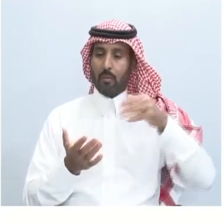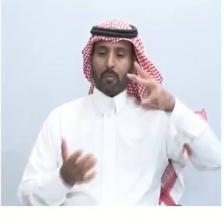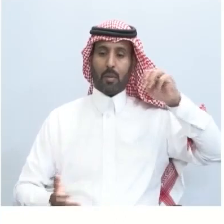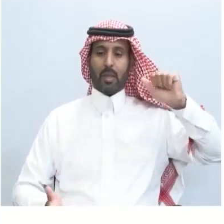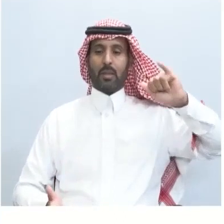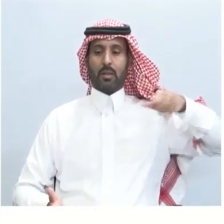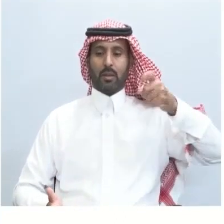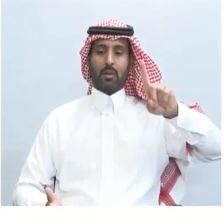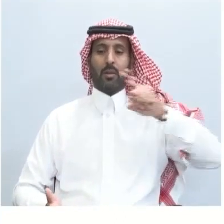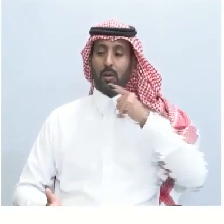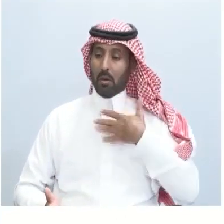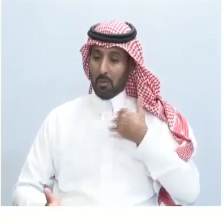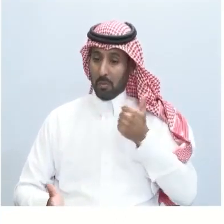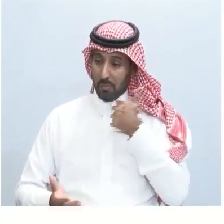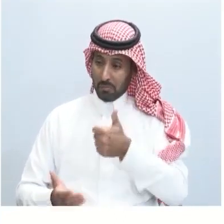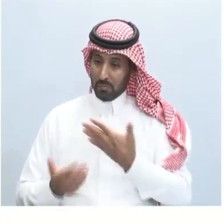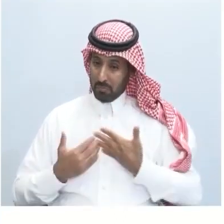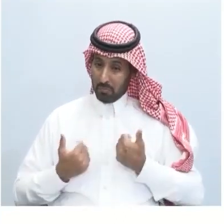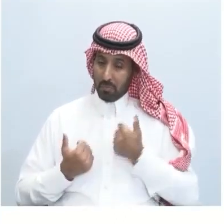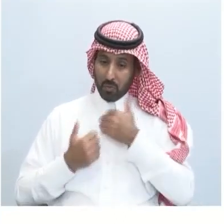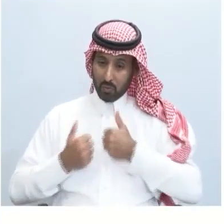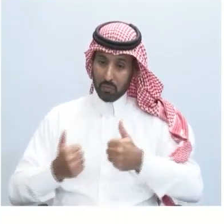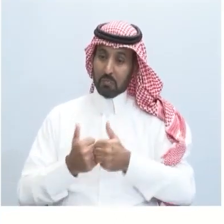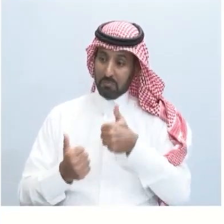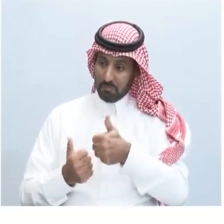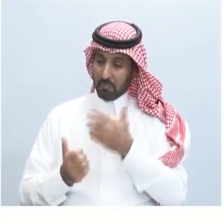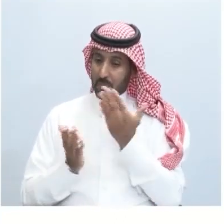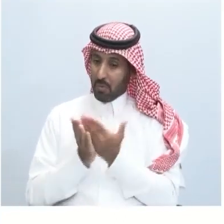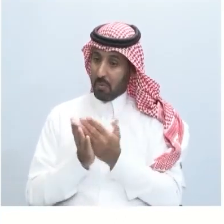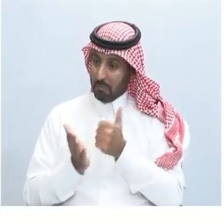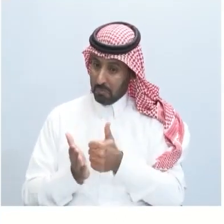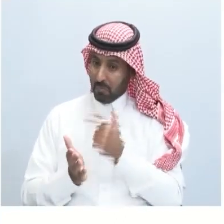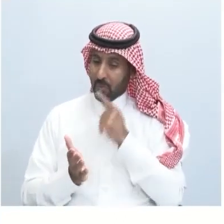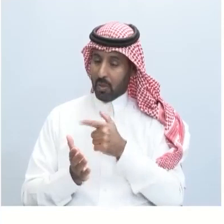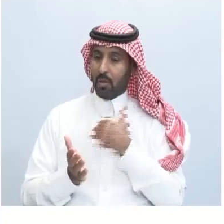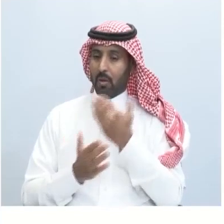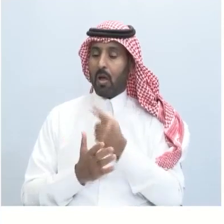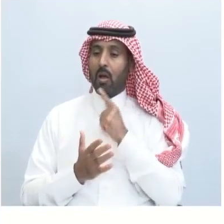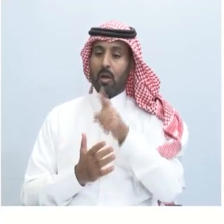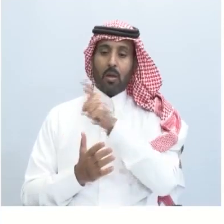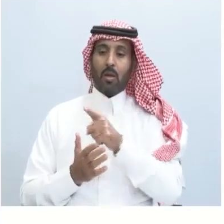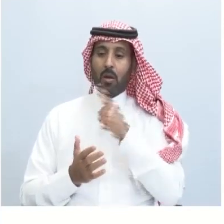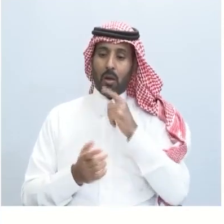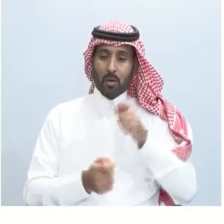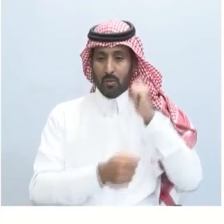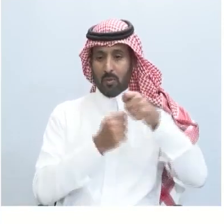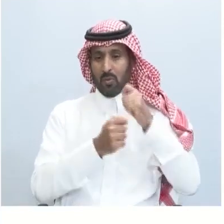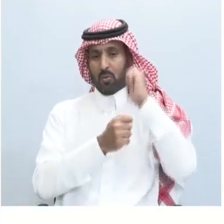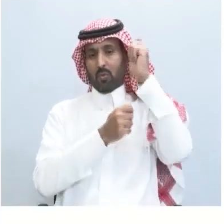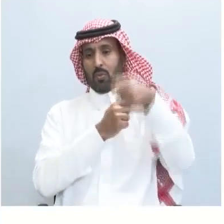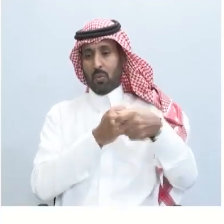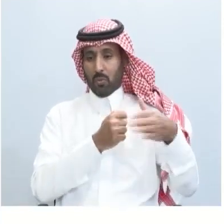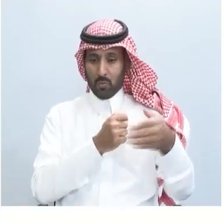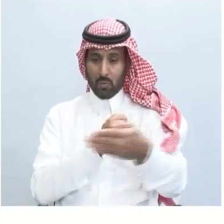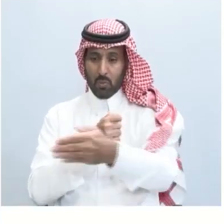school? How's your family? I hope you are all well. You asked about fishing. Well, so they're